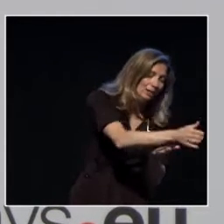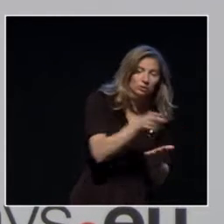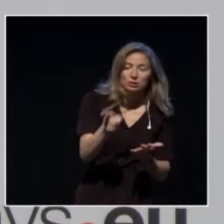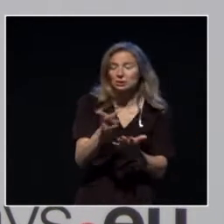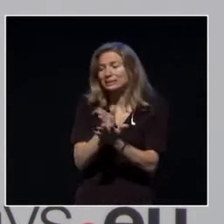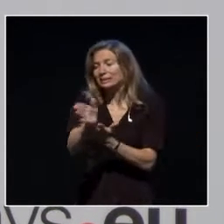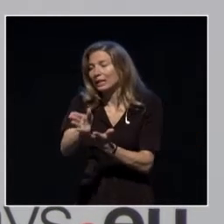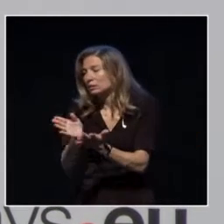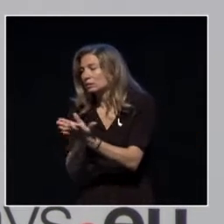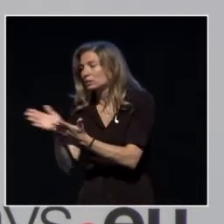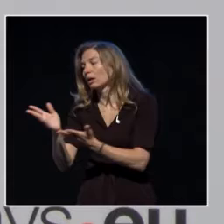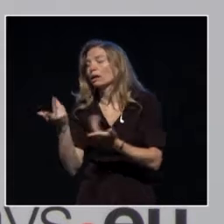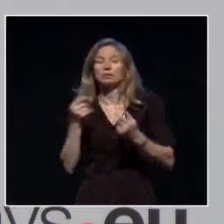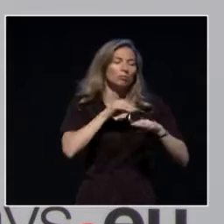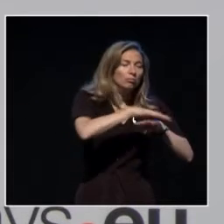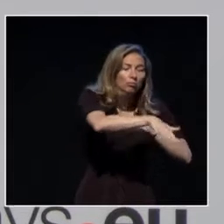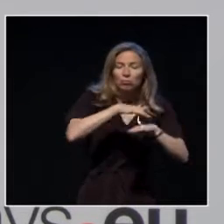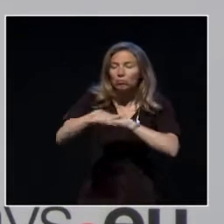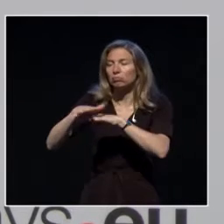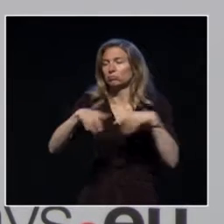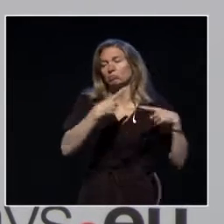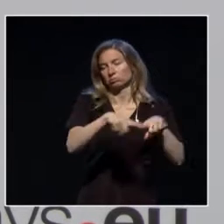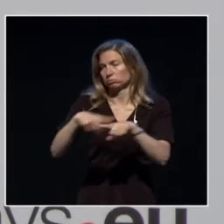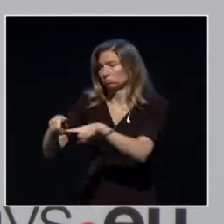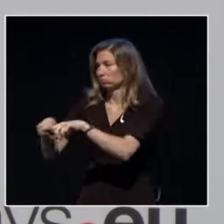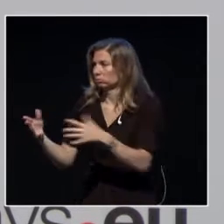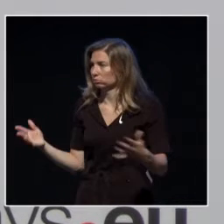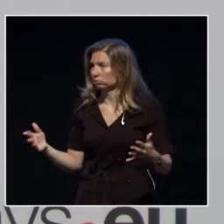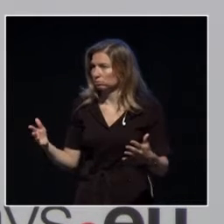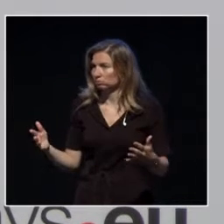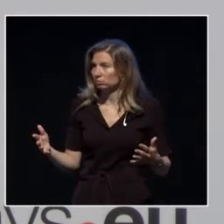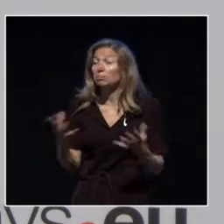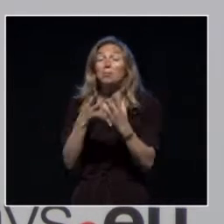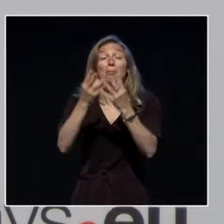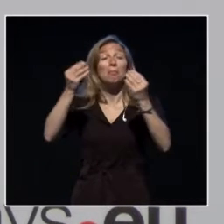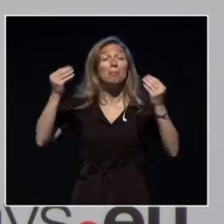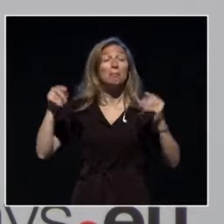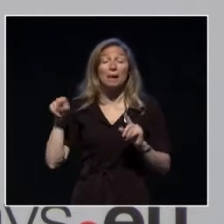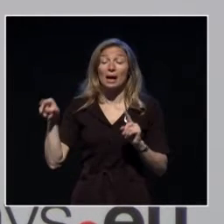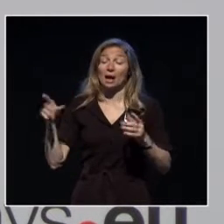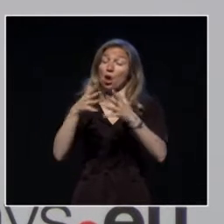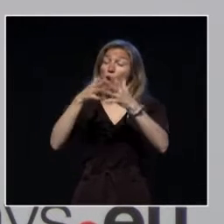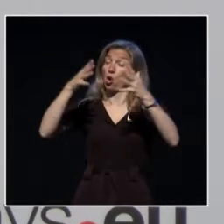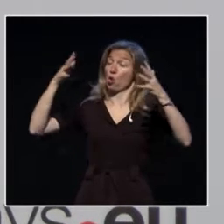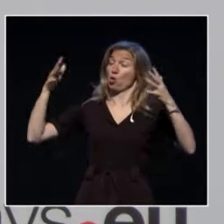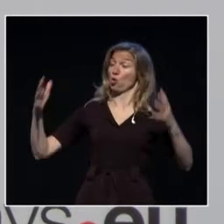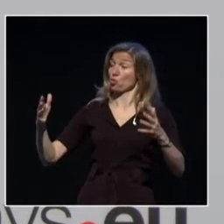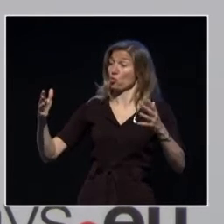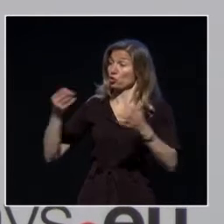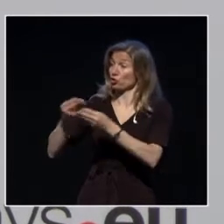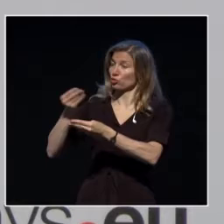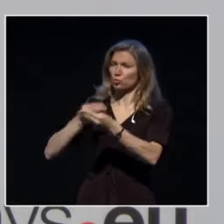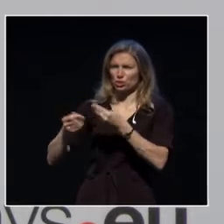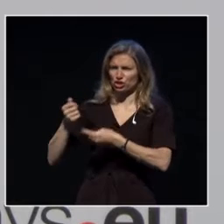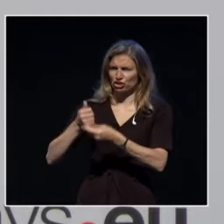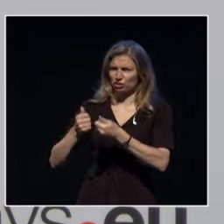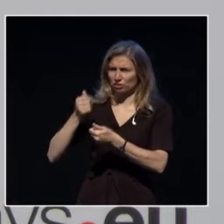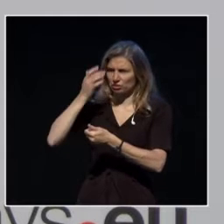by nature of technology, are inherently large companies because there are big economies of